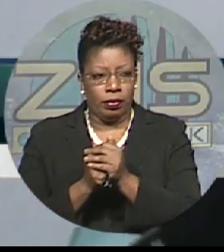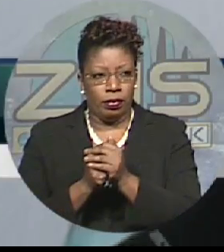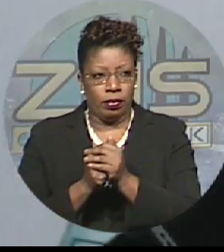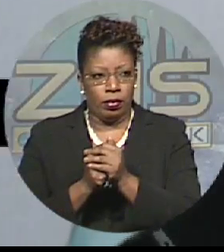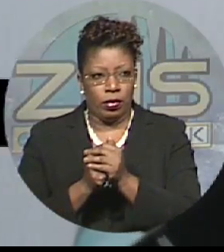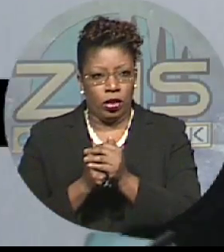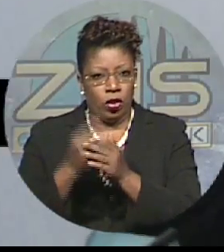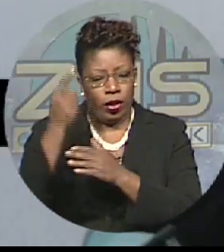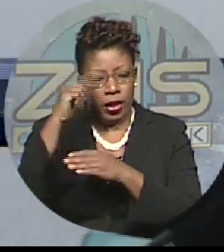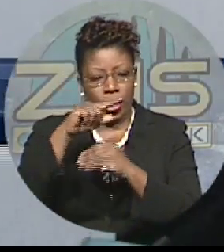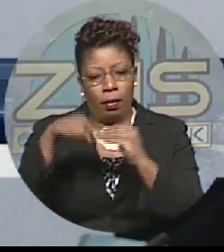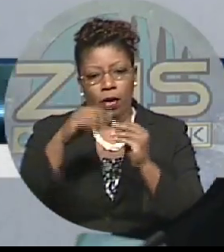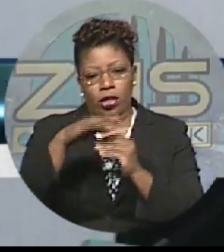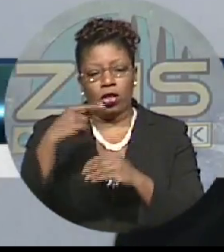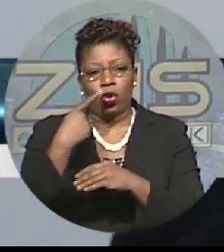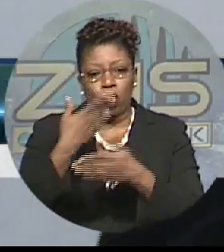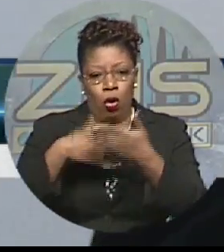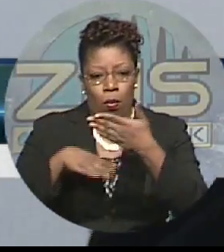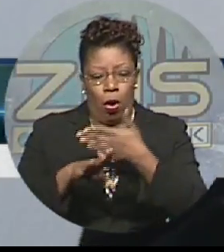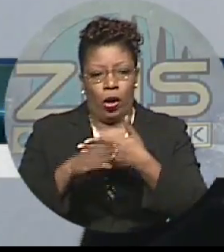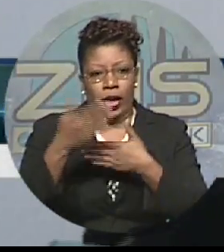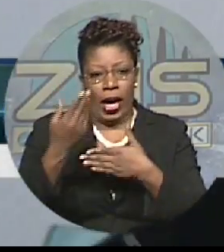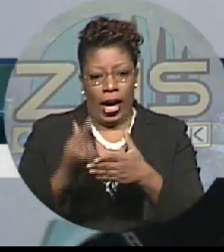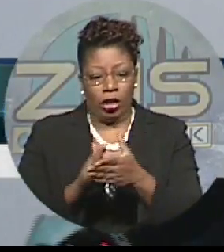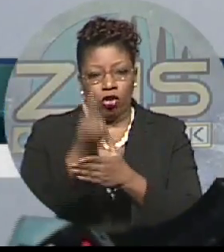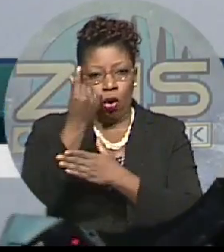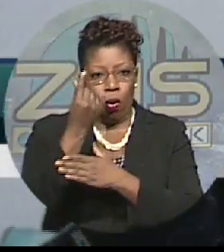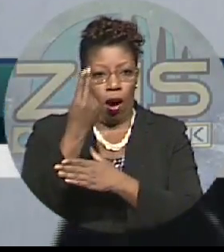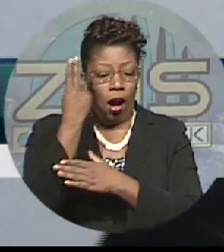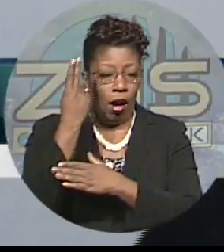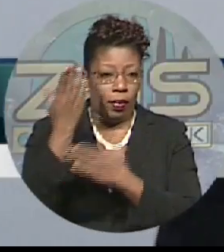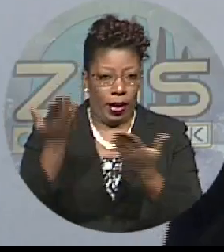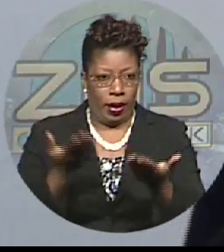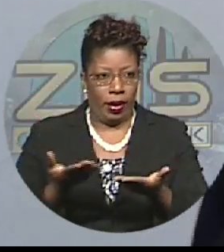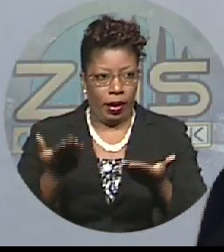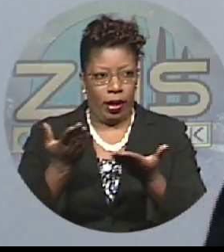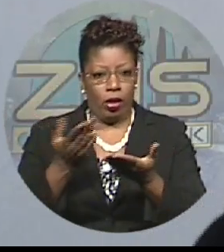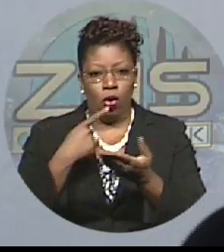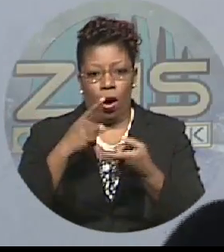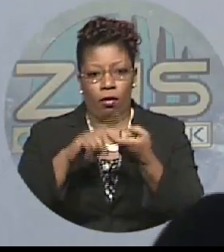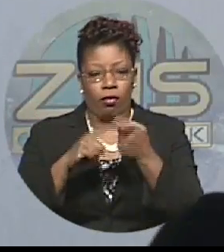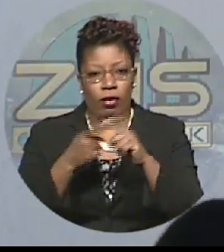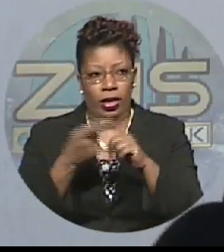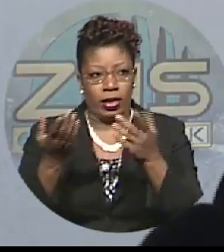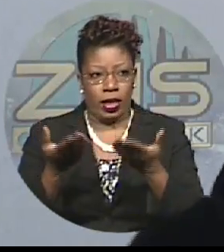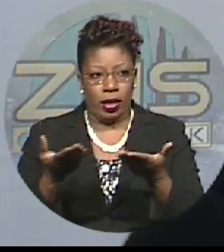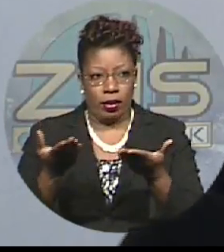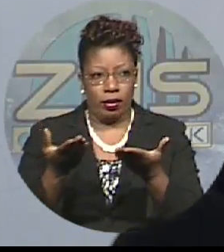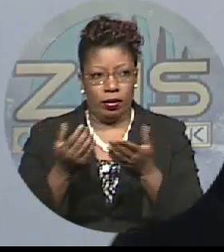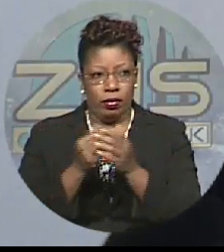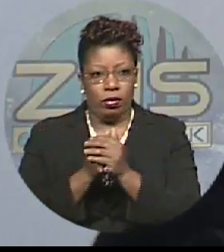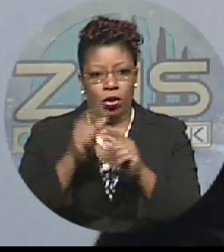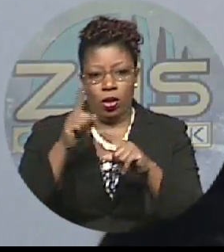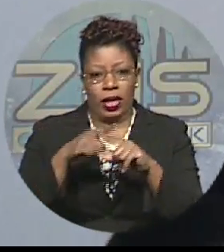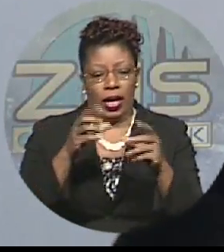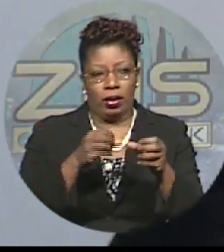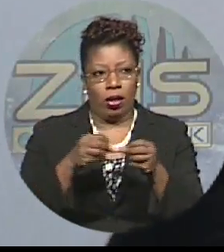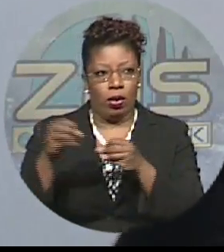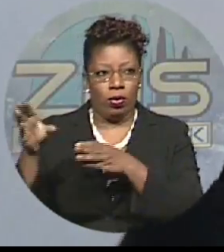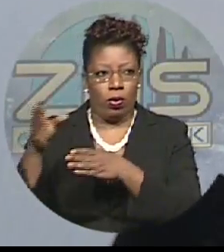born here, raised here, went to school here, have friends here, and you cannot show